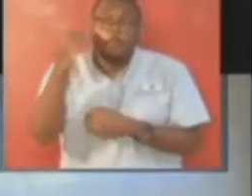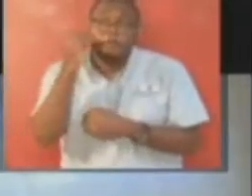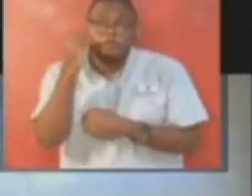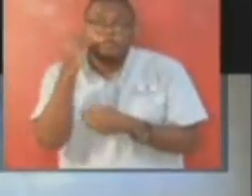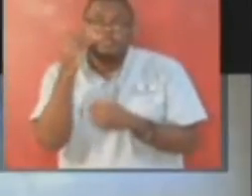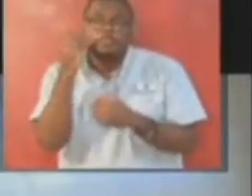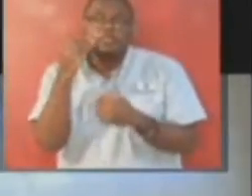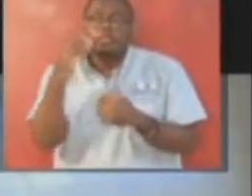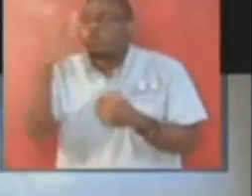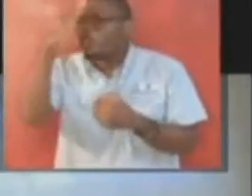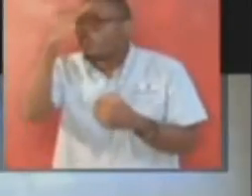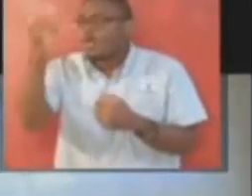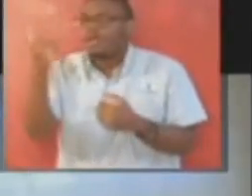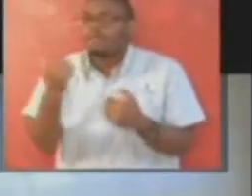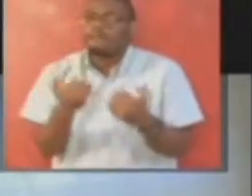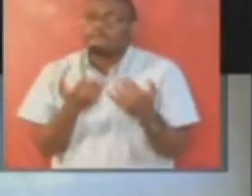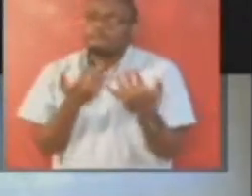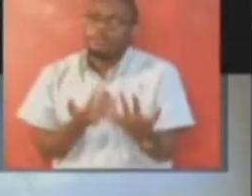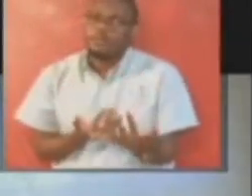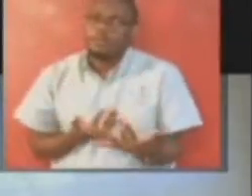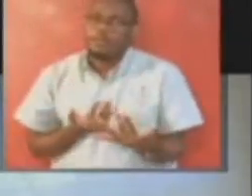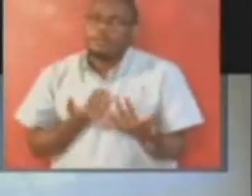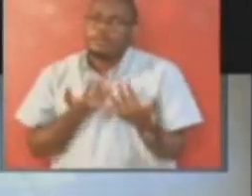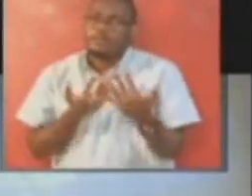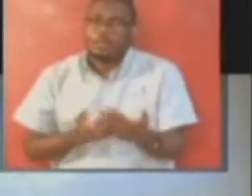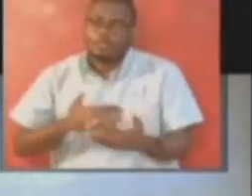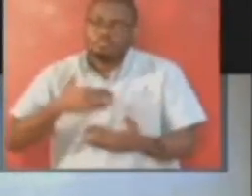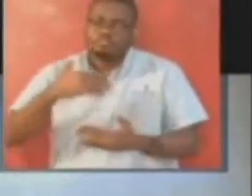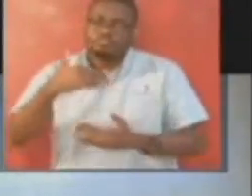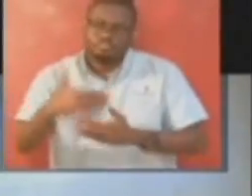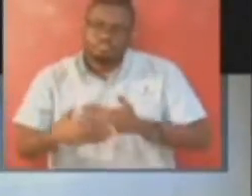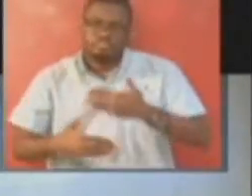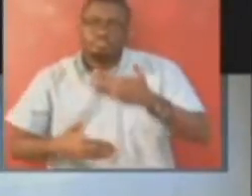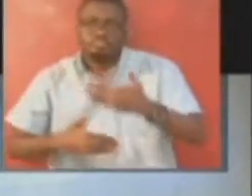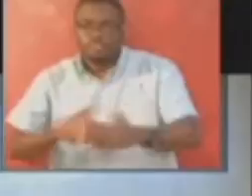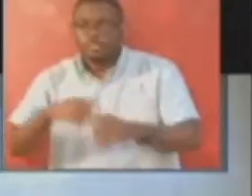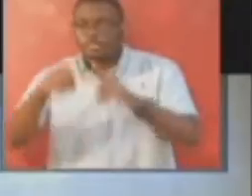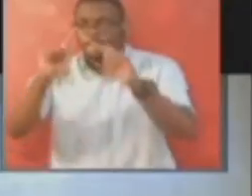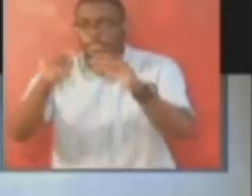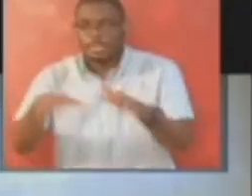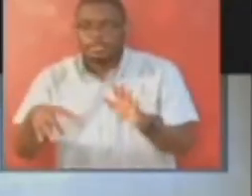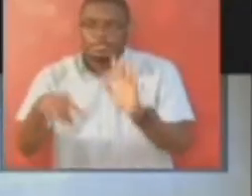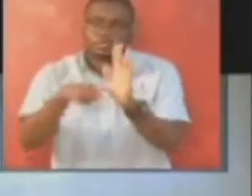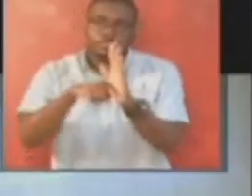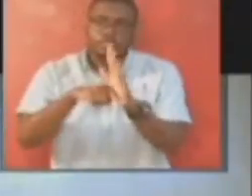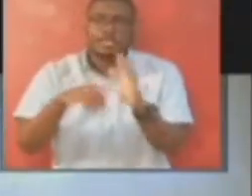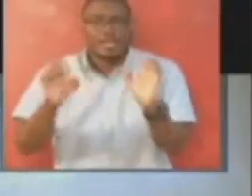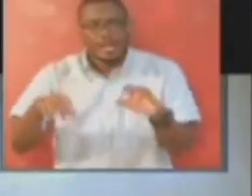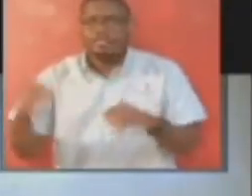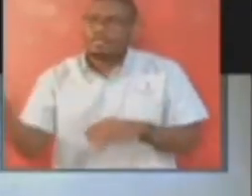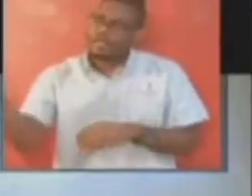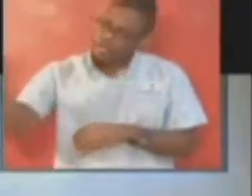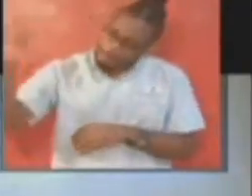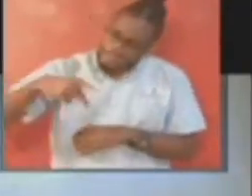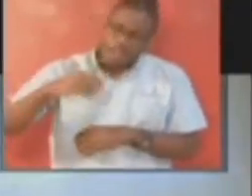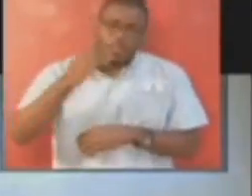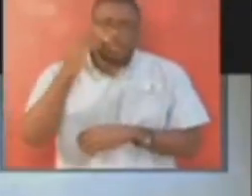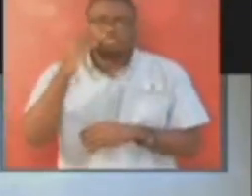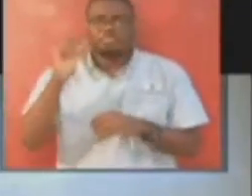the current process that's taking place now, which is not moving as quickly as they would like. So they want to know if they